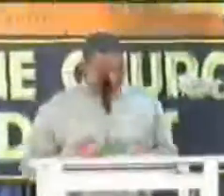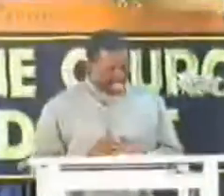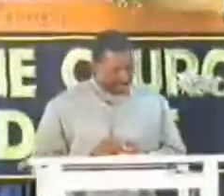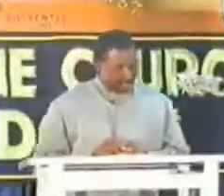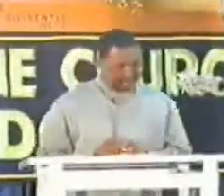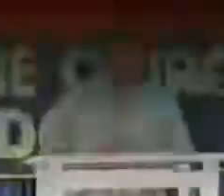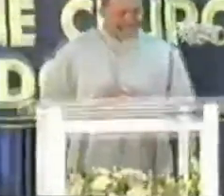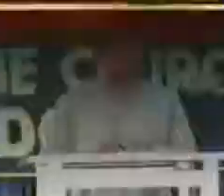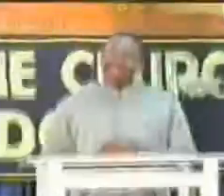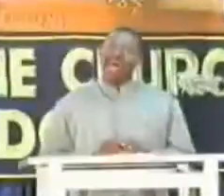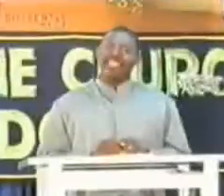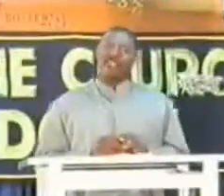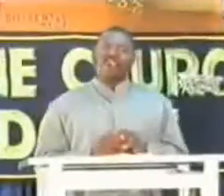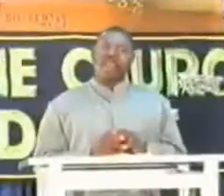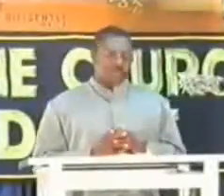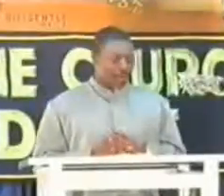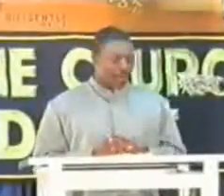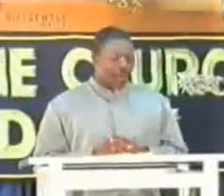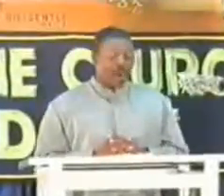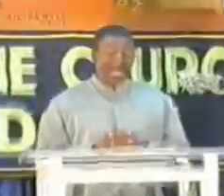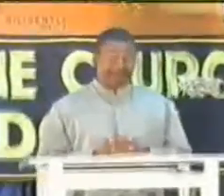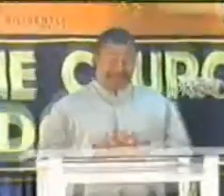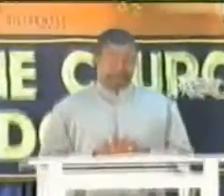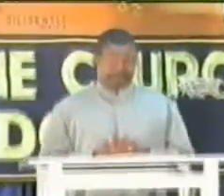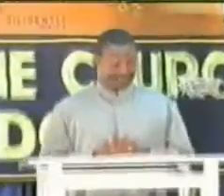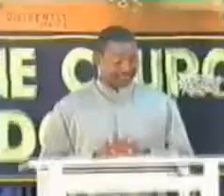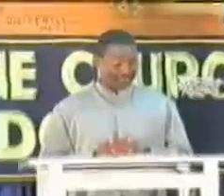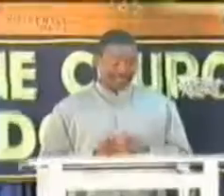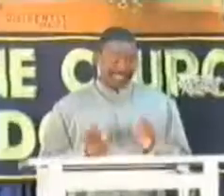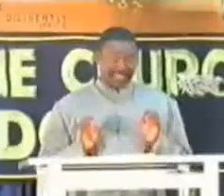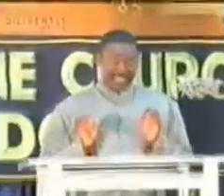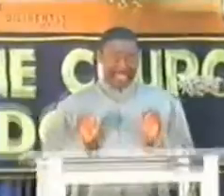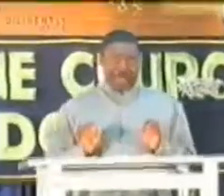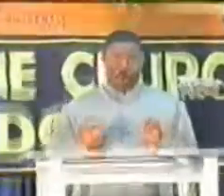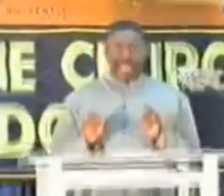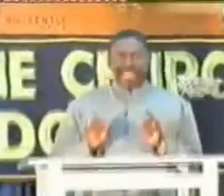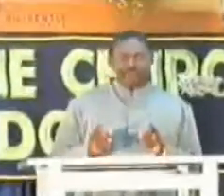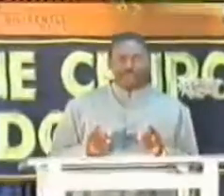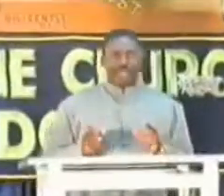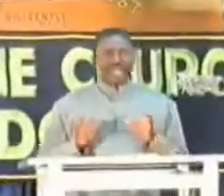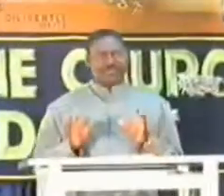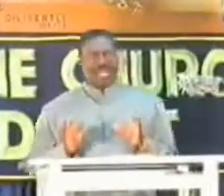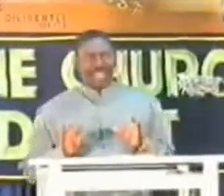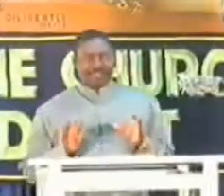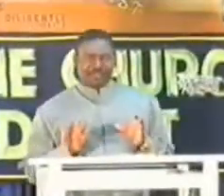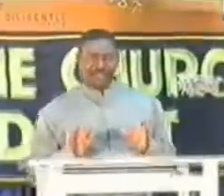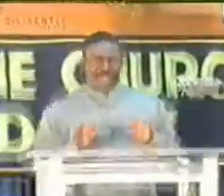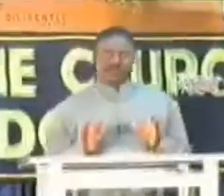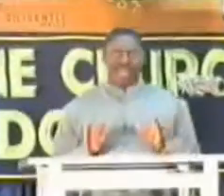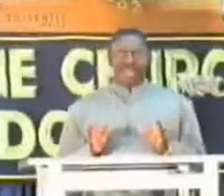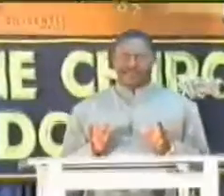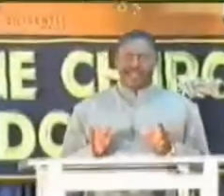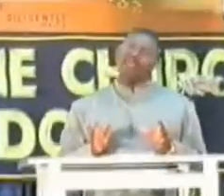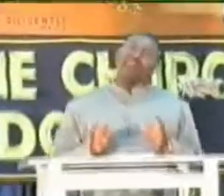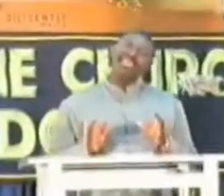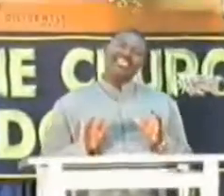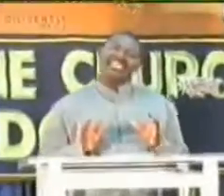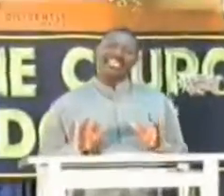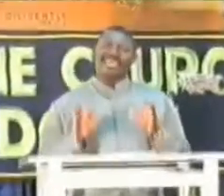so obeka ye ho na ye hwehwe onyankopon asem ni mu ye no eda so ehwe adesua a